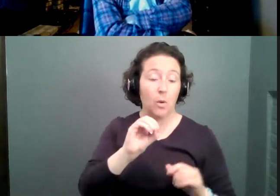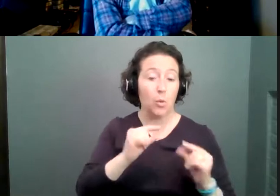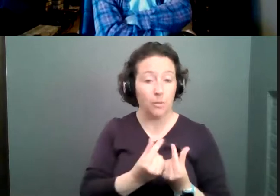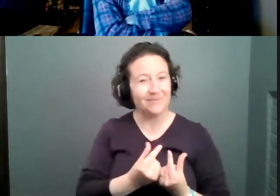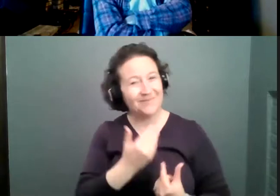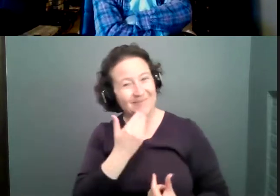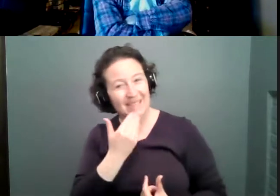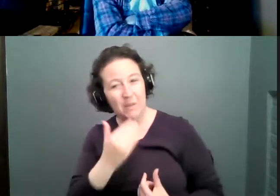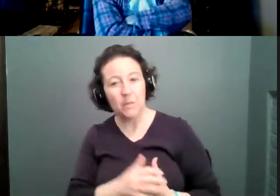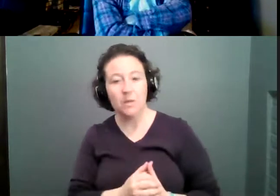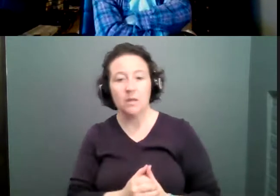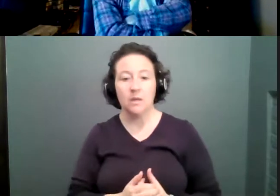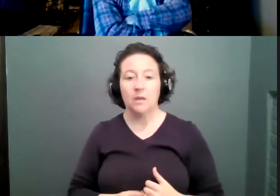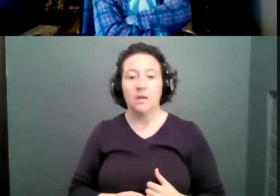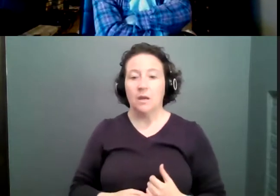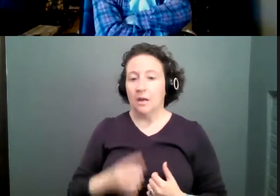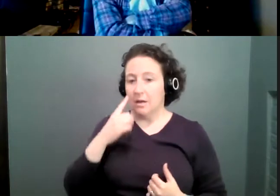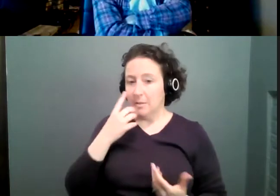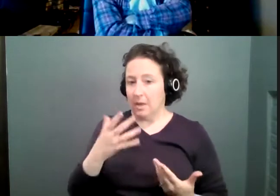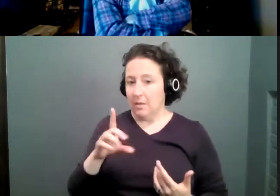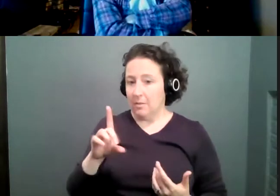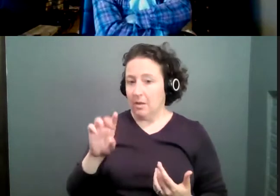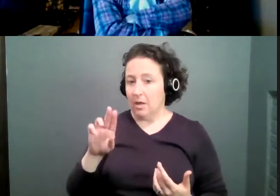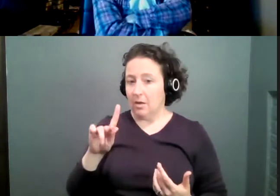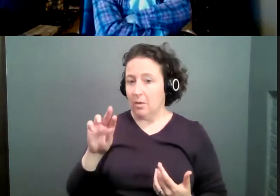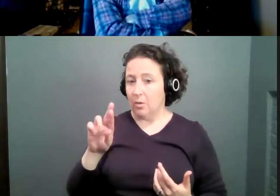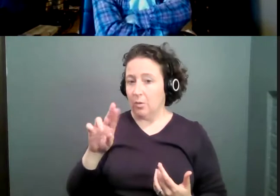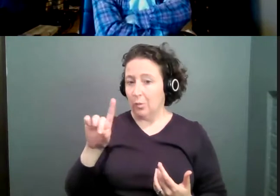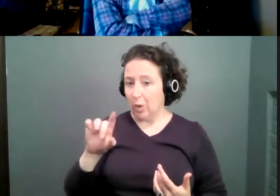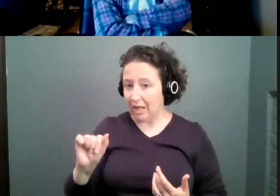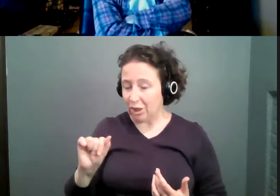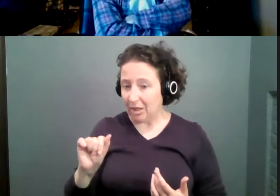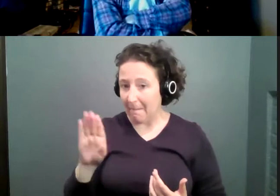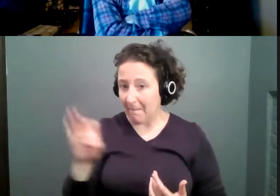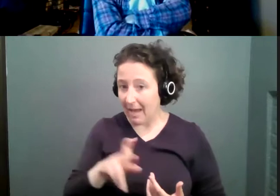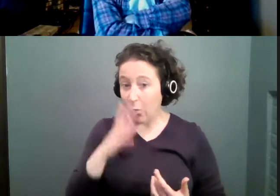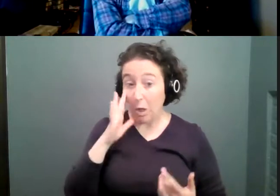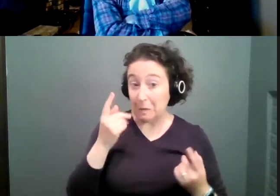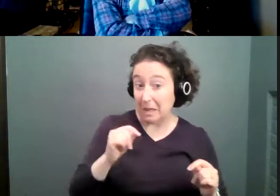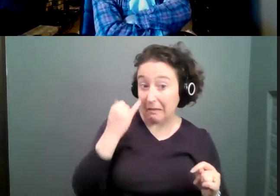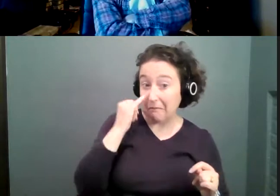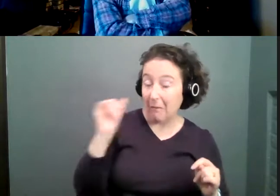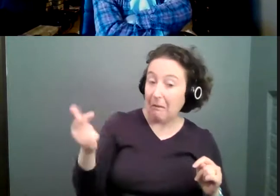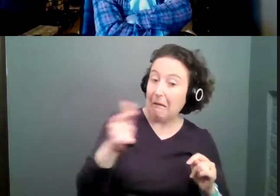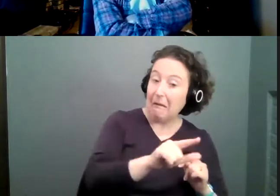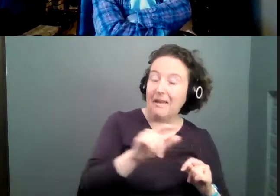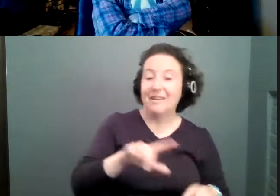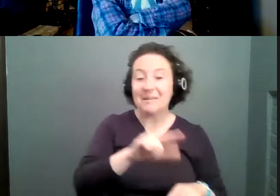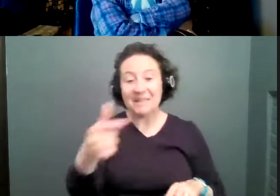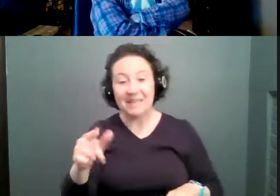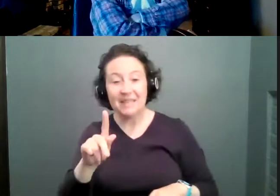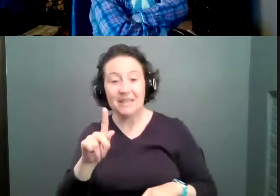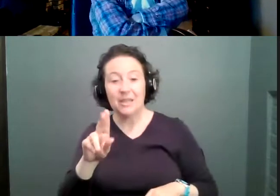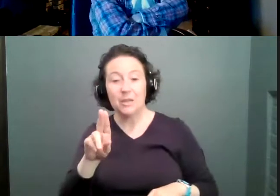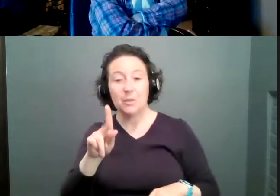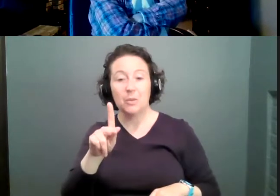Thank you. I think we might have Dr. Kukreja back. We'll try this. If not, we'll go back to Dr. Kandula. But Dr. Kukreja, what do you see as